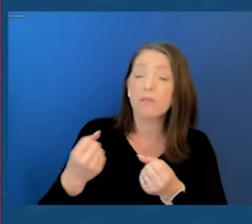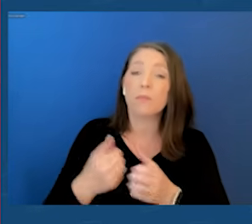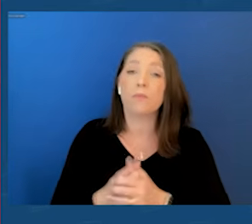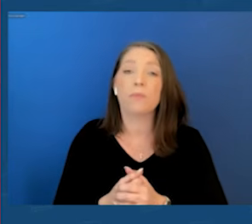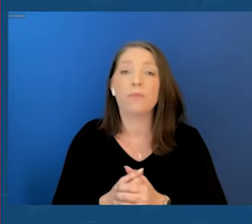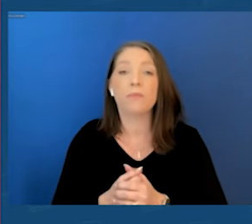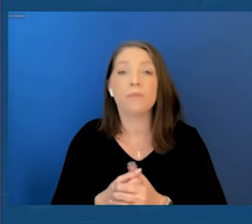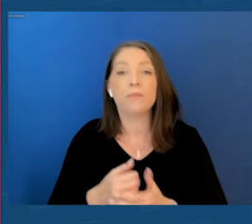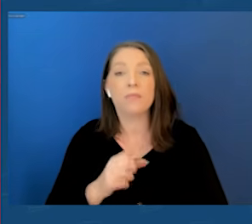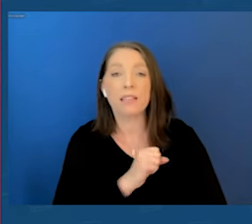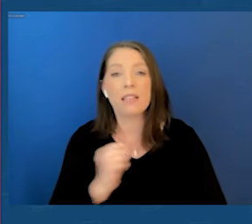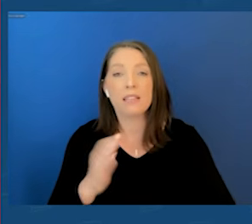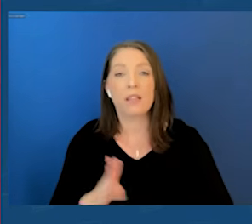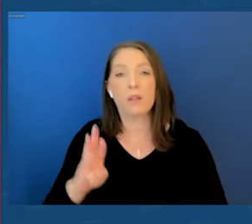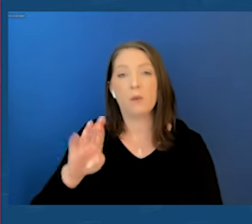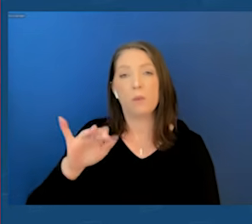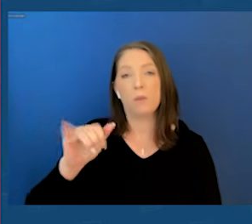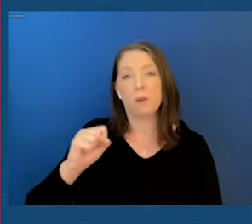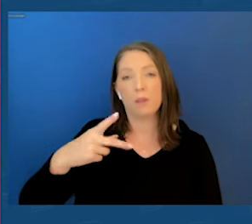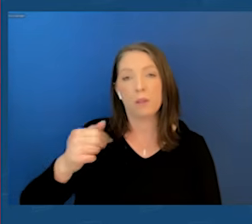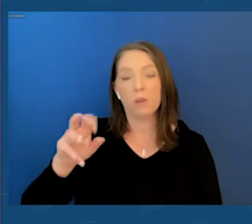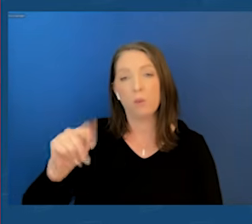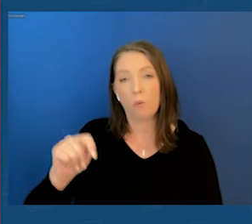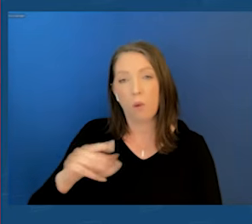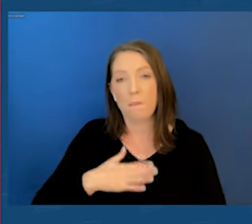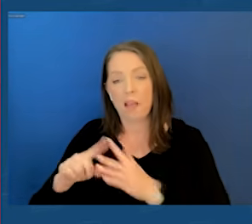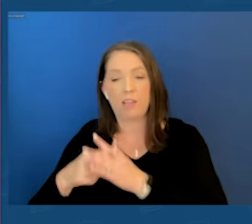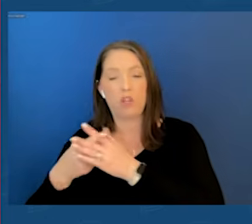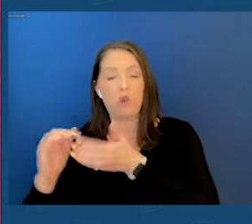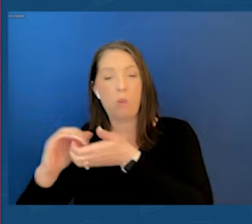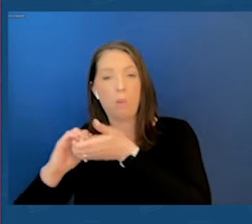partner, and Senator James Sanders.